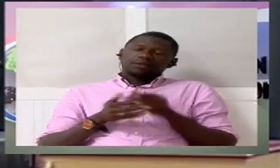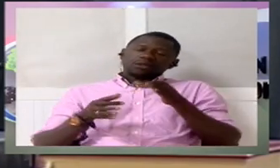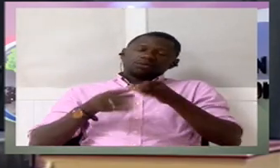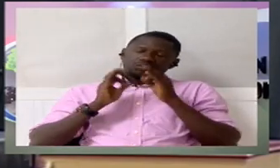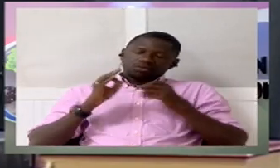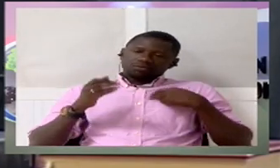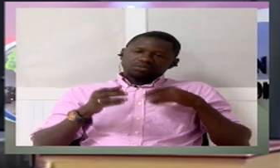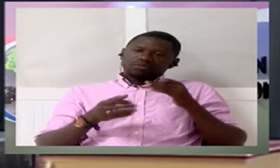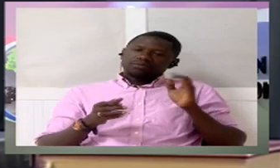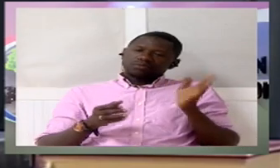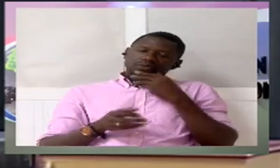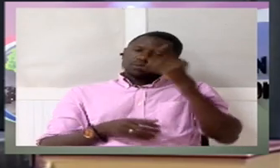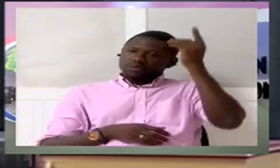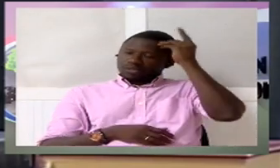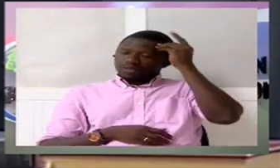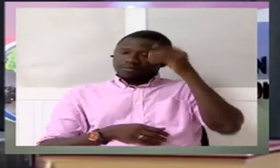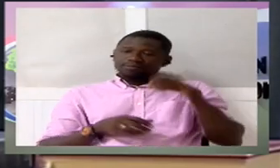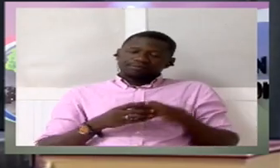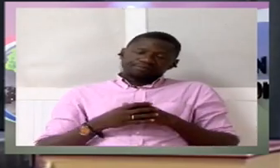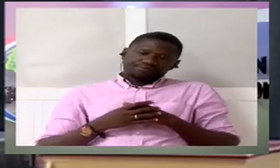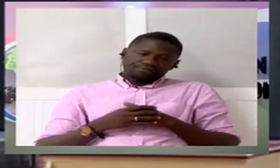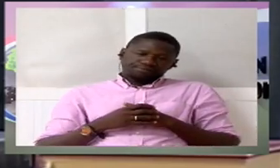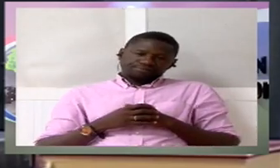Then I took my vehicle to go to